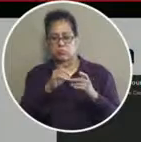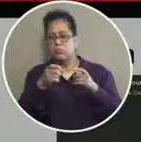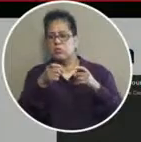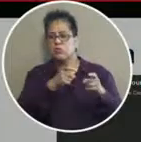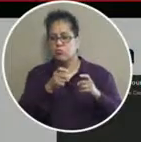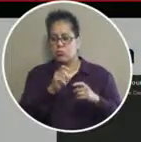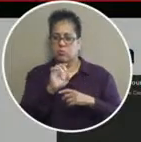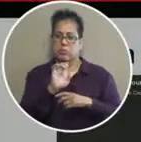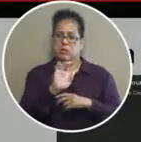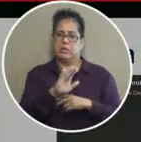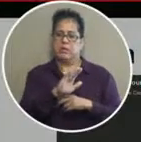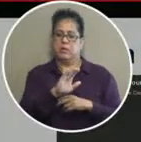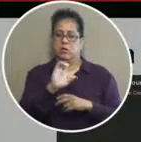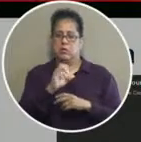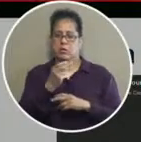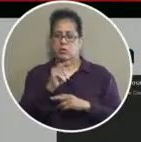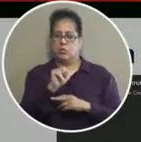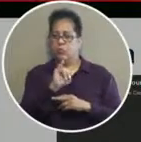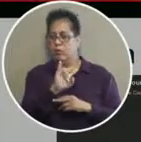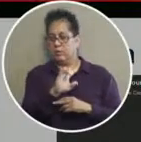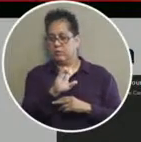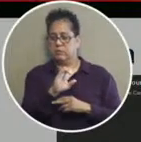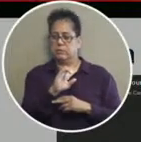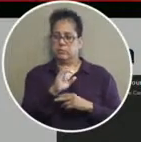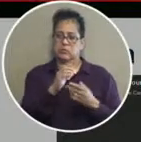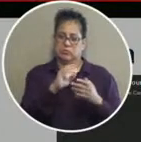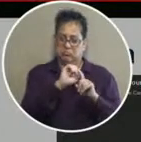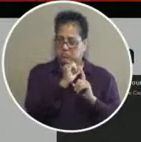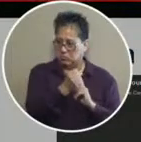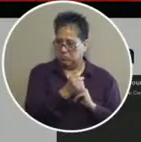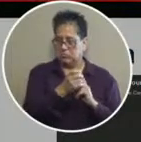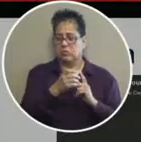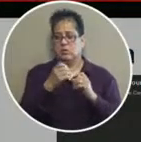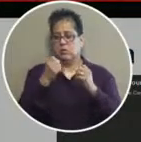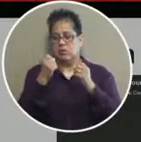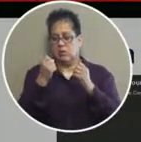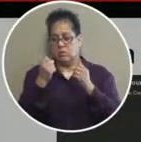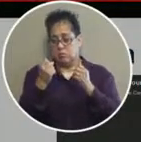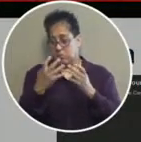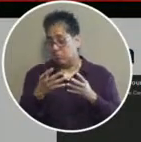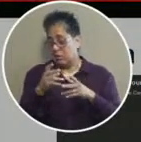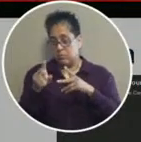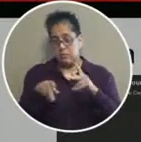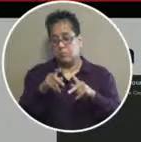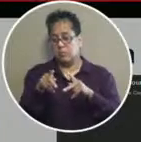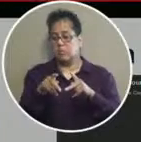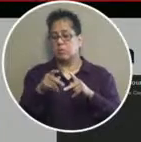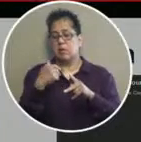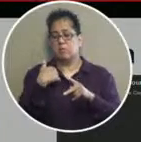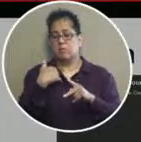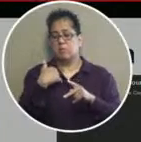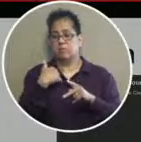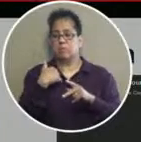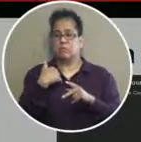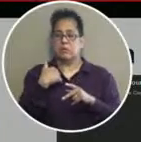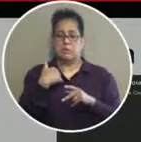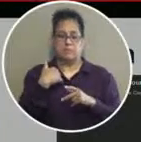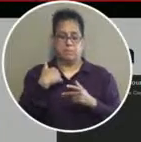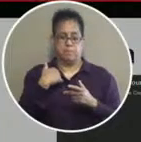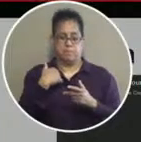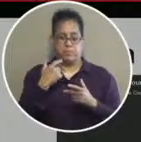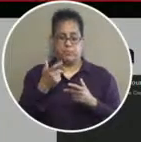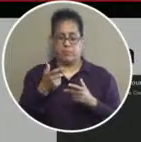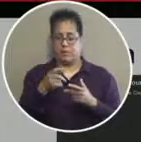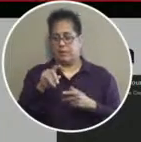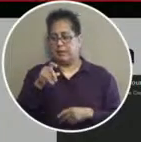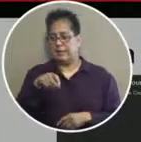control their chronic conditions. Many people have they